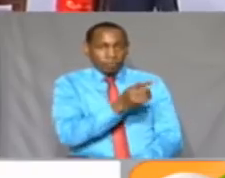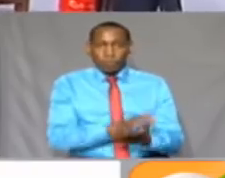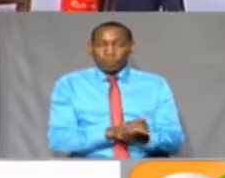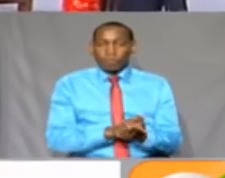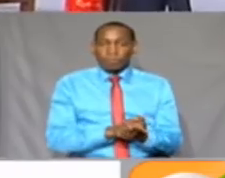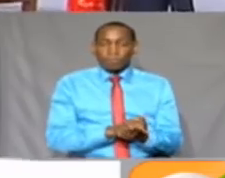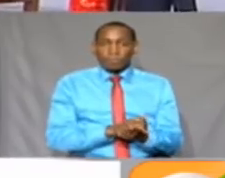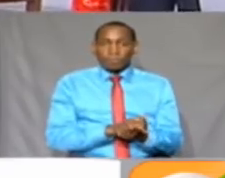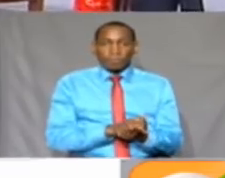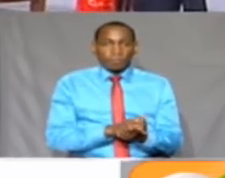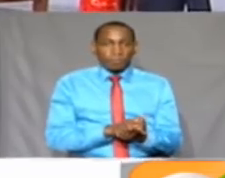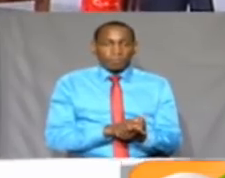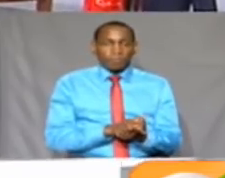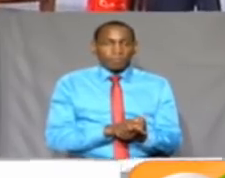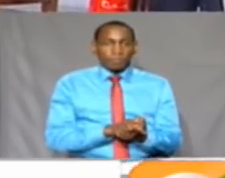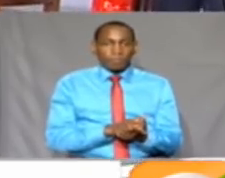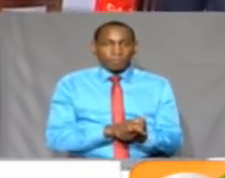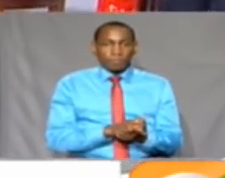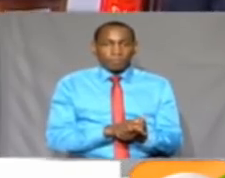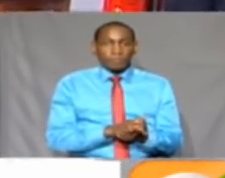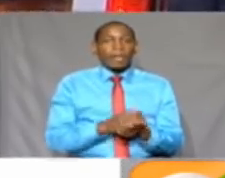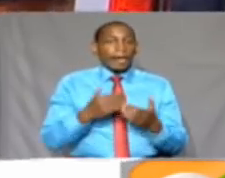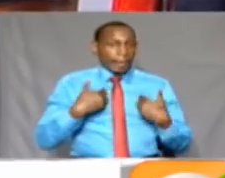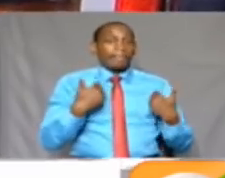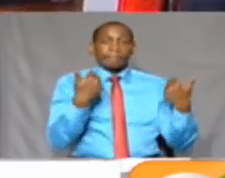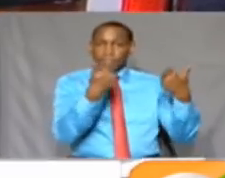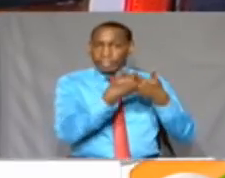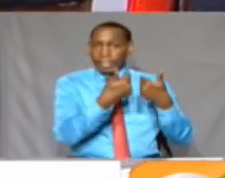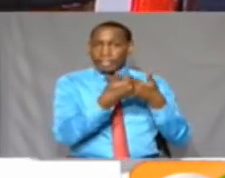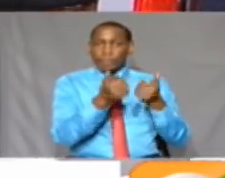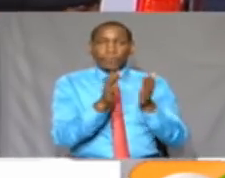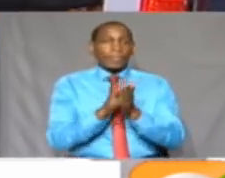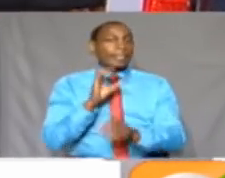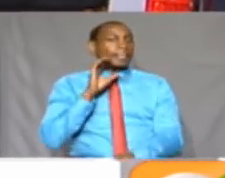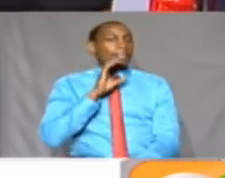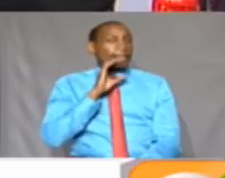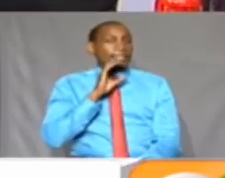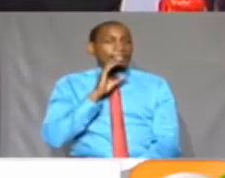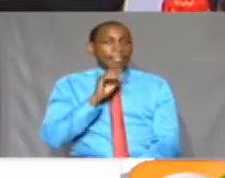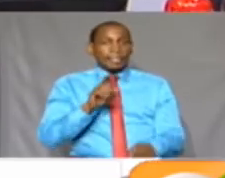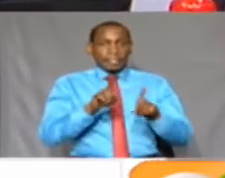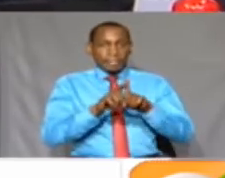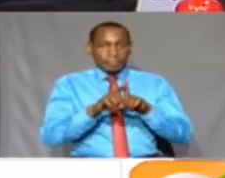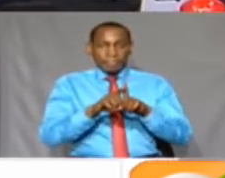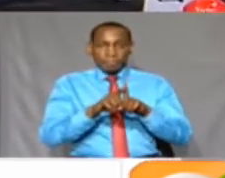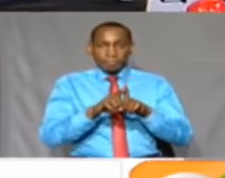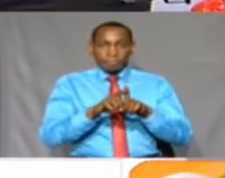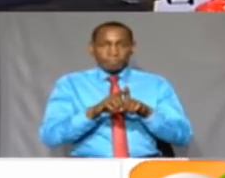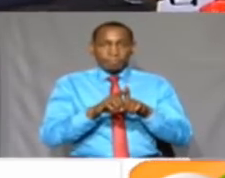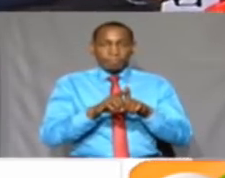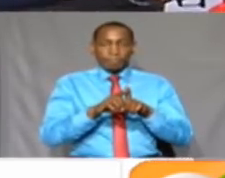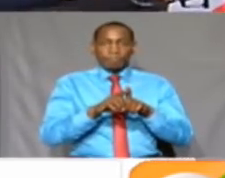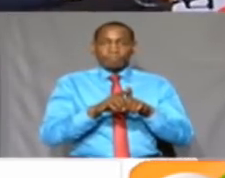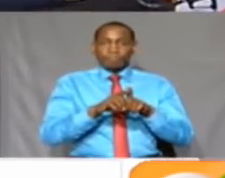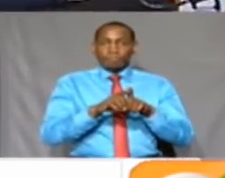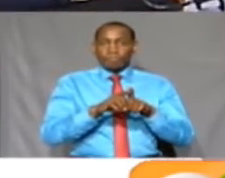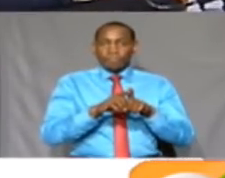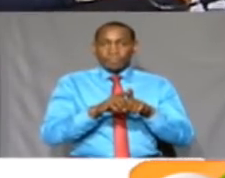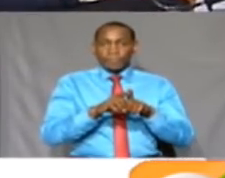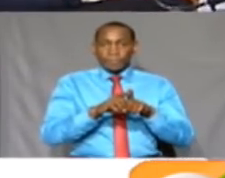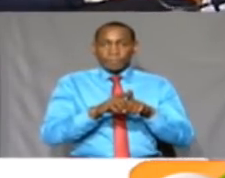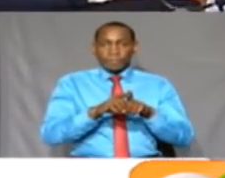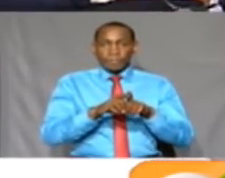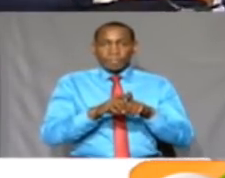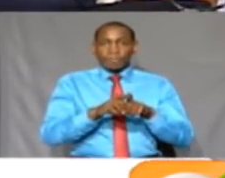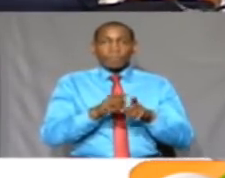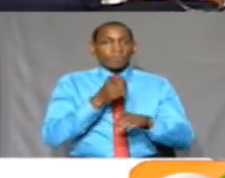very difficult path. Yes. And the cousins that is adding on, mm-hmm, is actually putting them in danger.